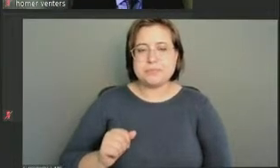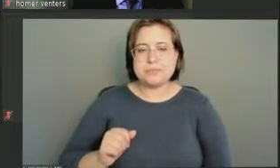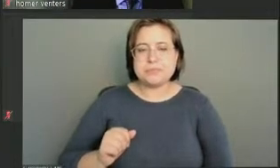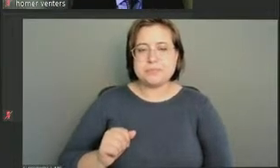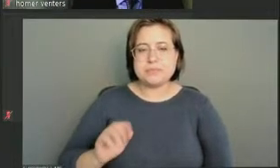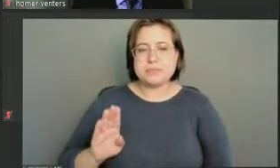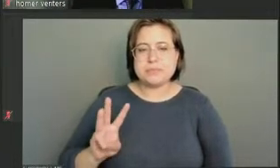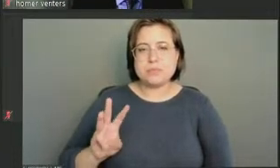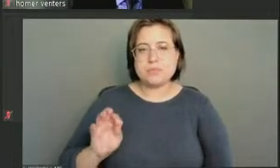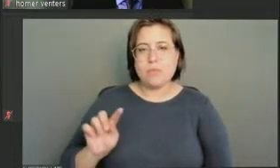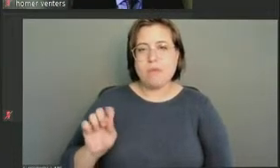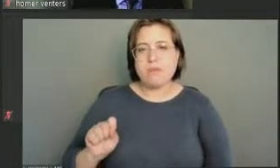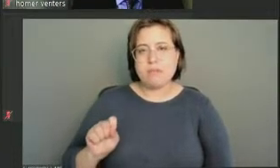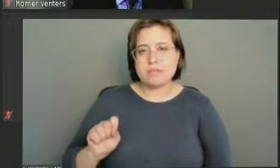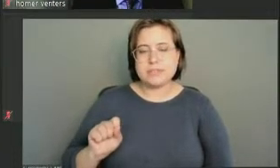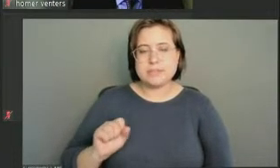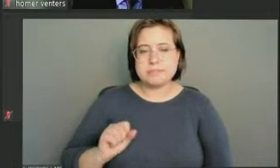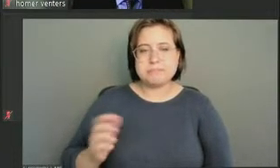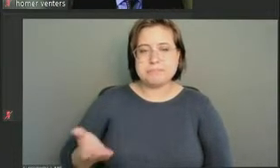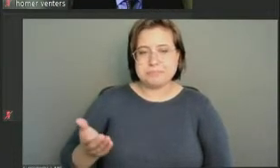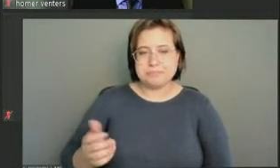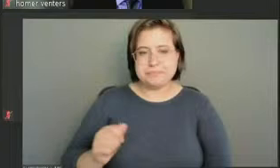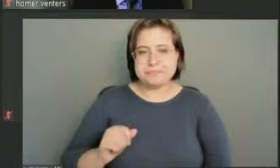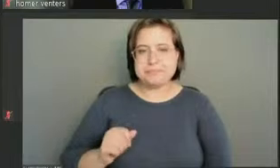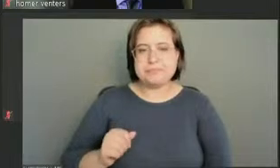Mr. Bobby Watts. Present.